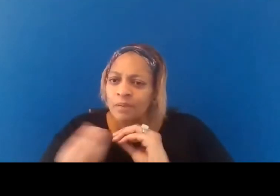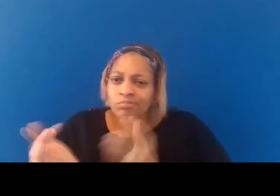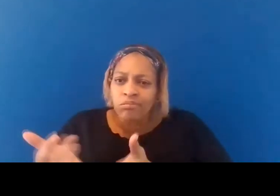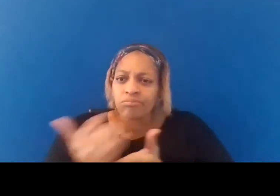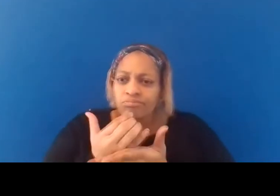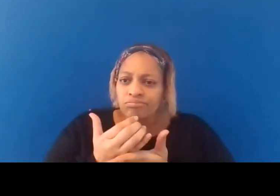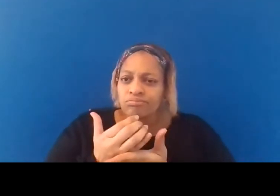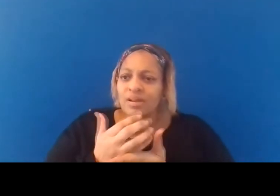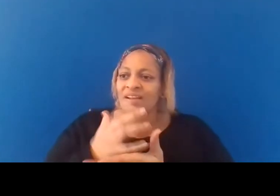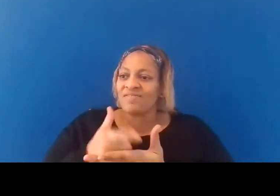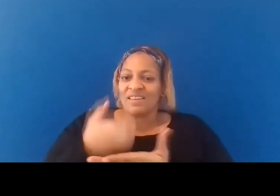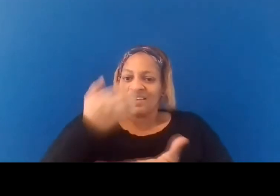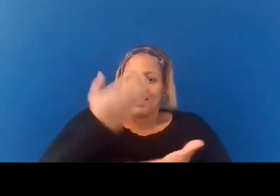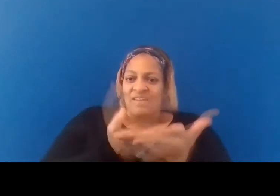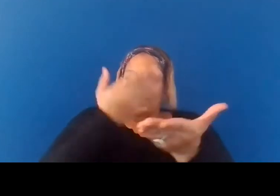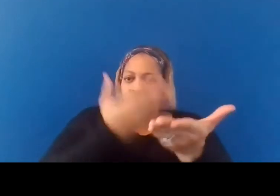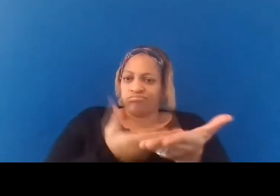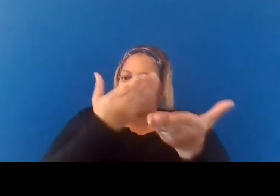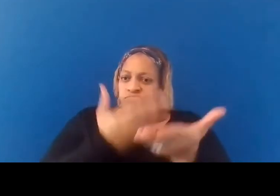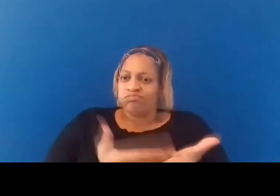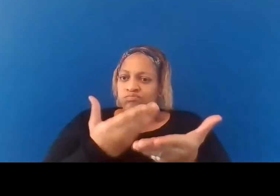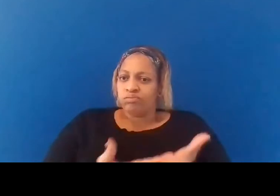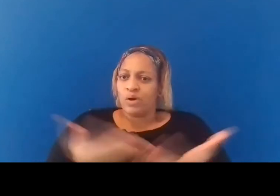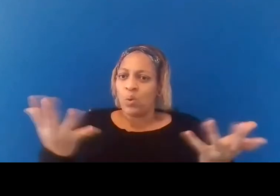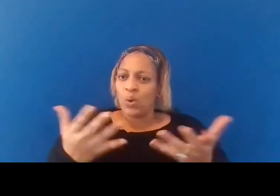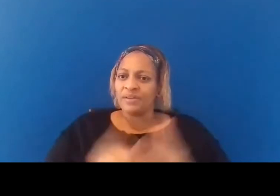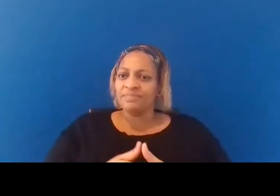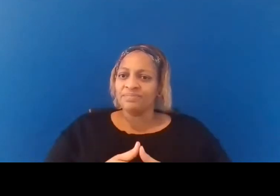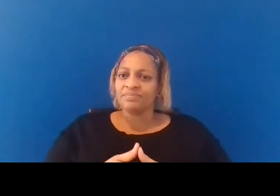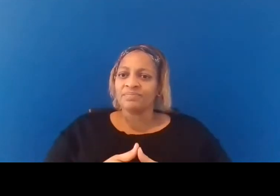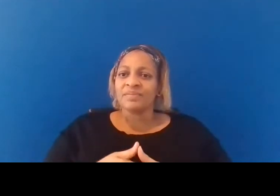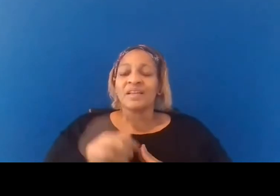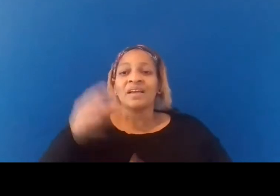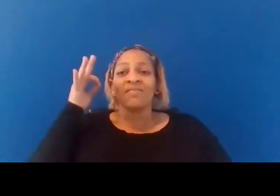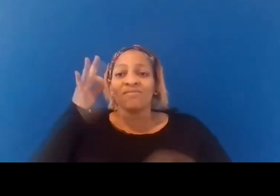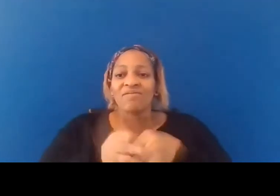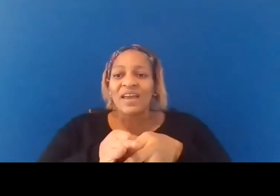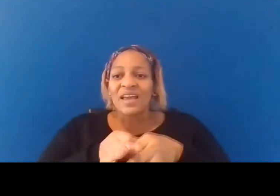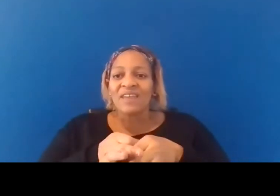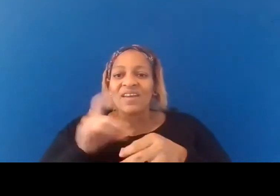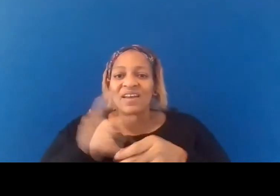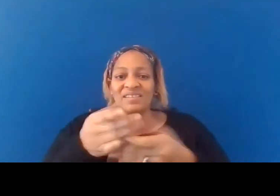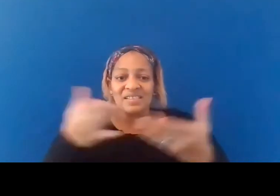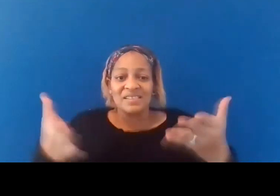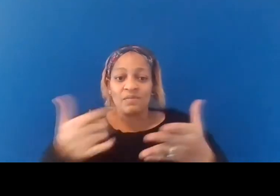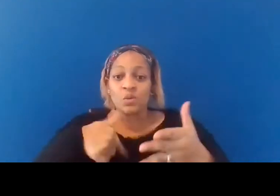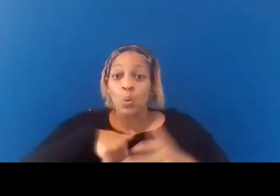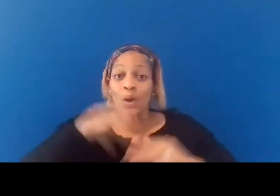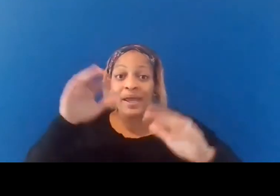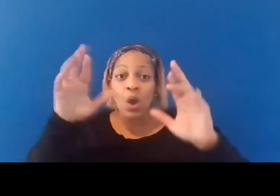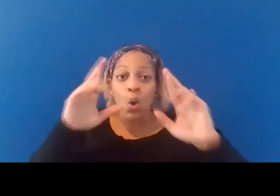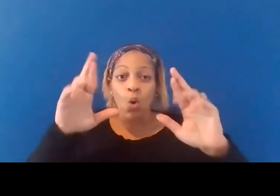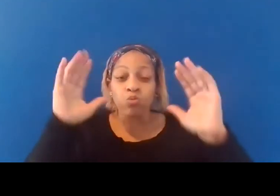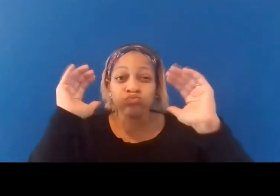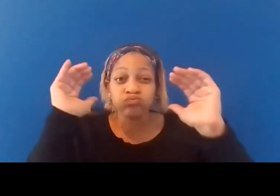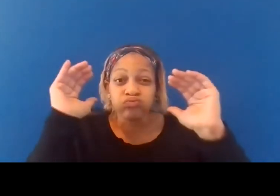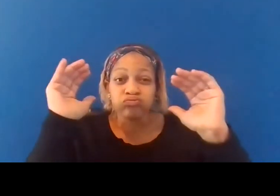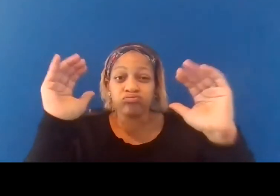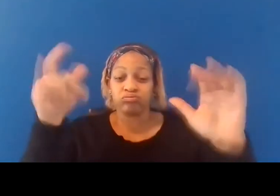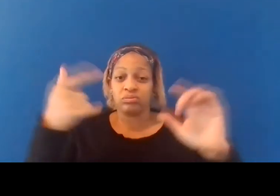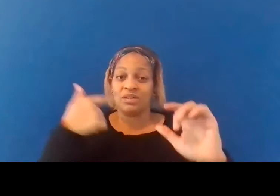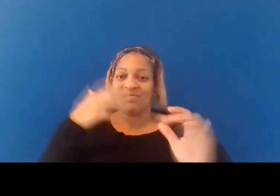the evidence of? Faith is the substance of things hoped for, the evidence